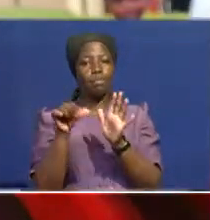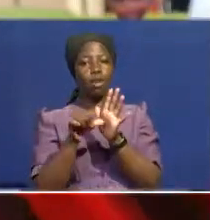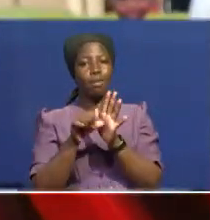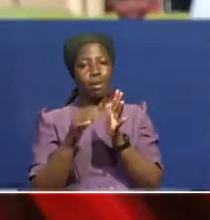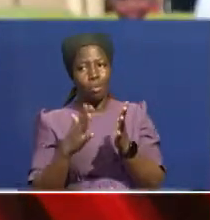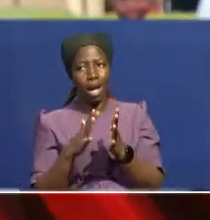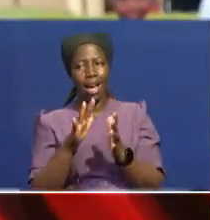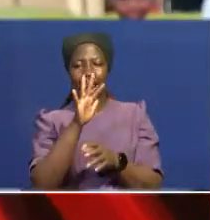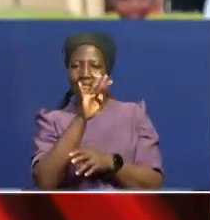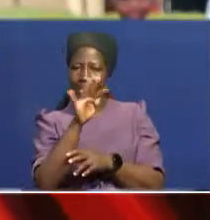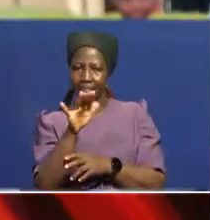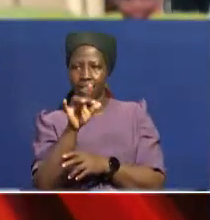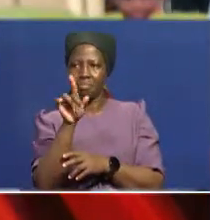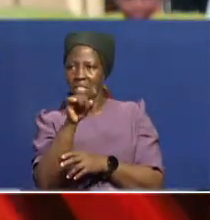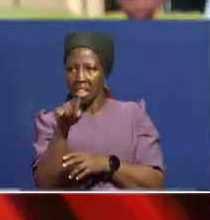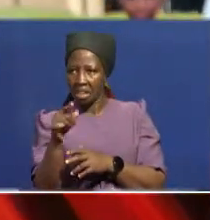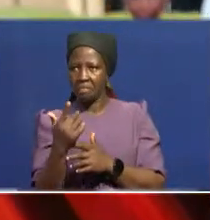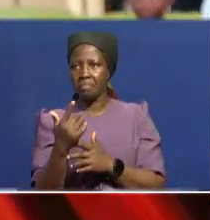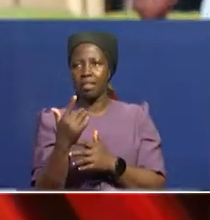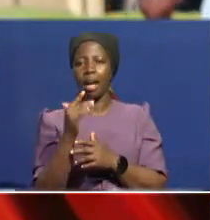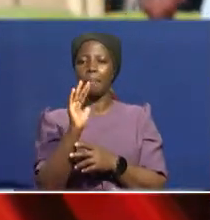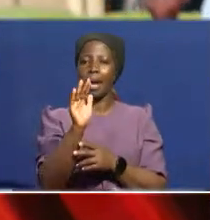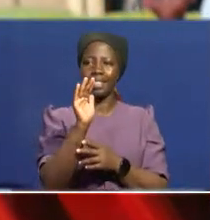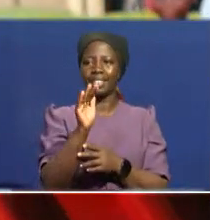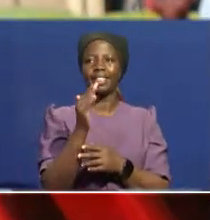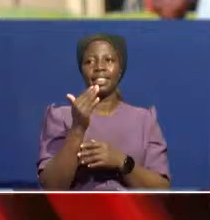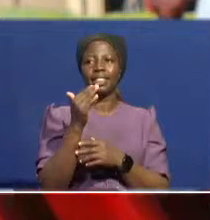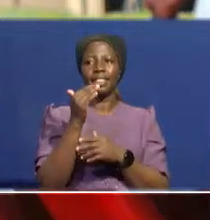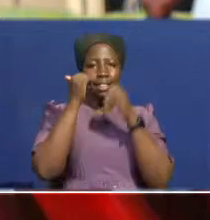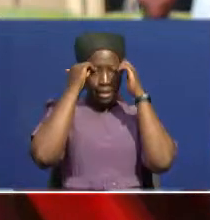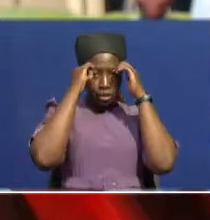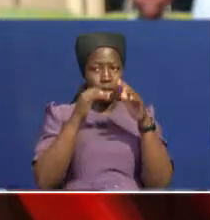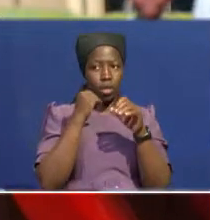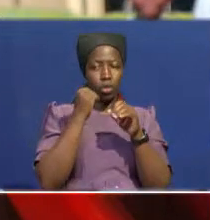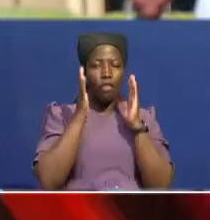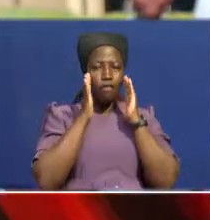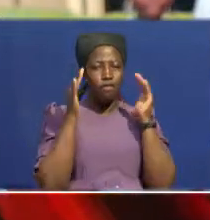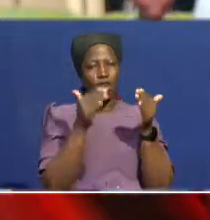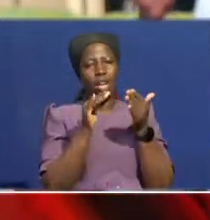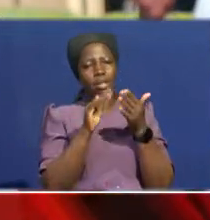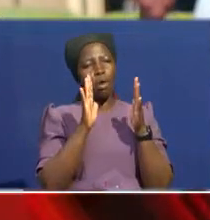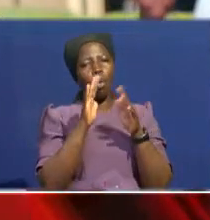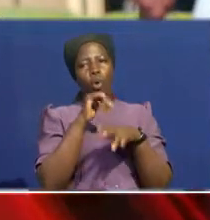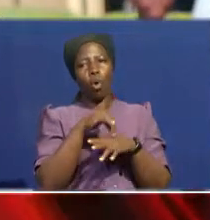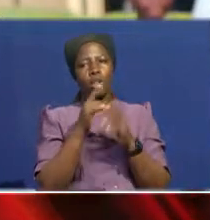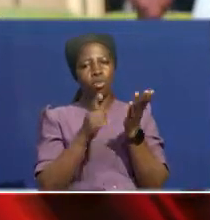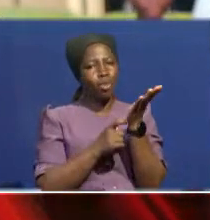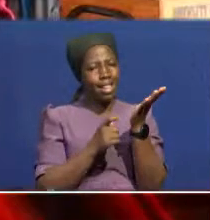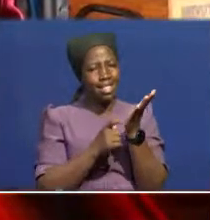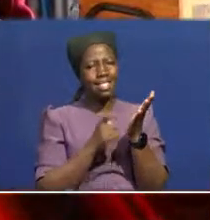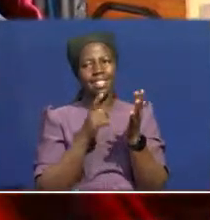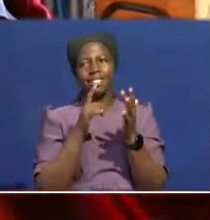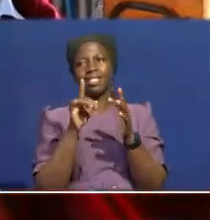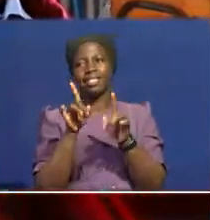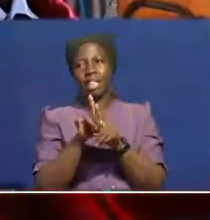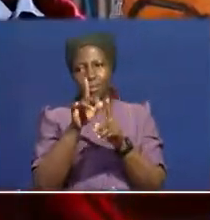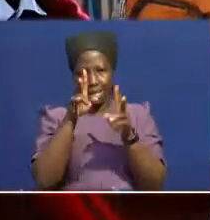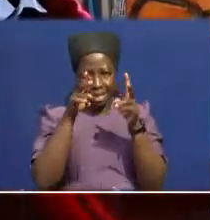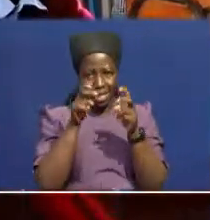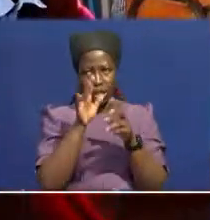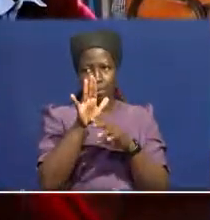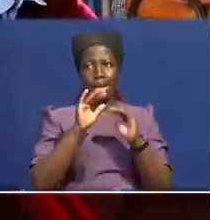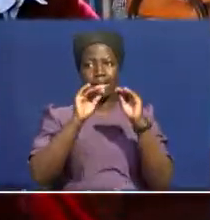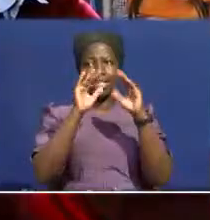sarufi. Ningependa kuhimiza wanafunzi wenzangu wazidi kutia maanani, wazidi kusikiza walimu wao.